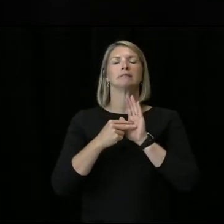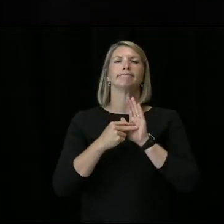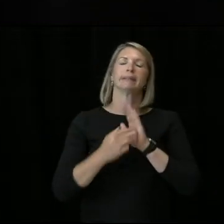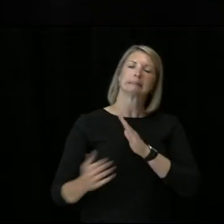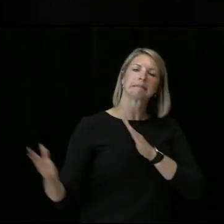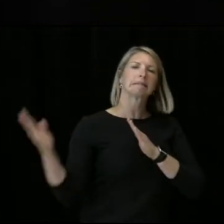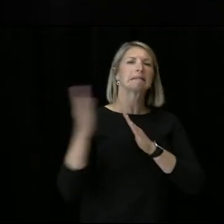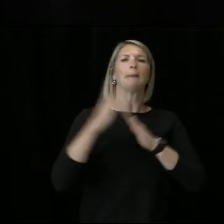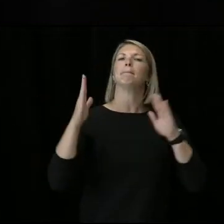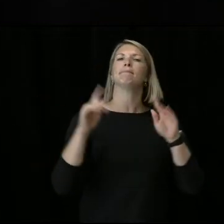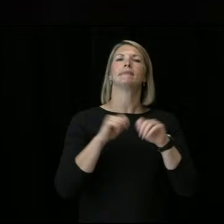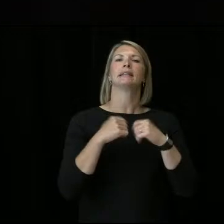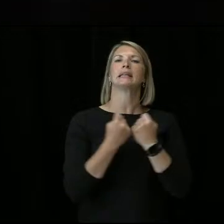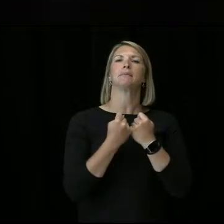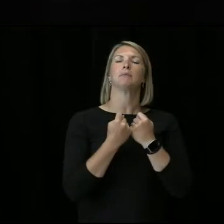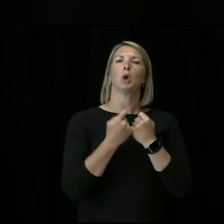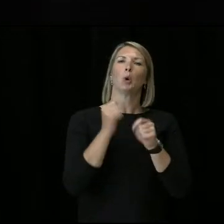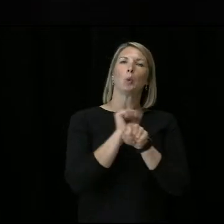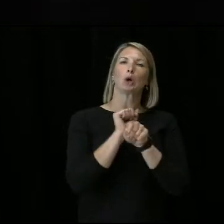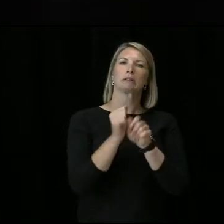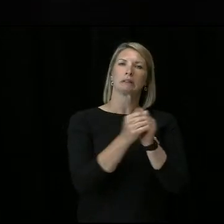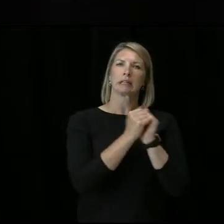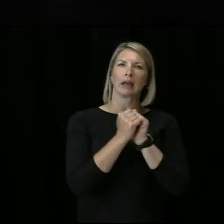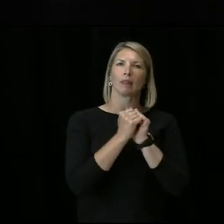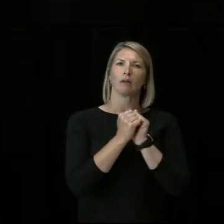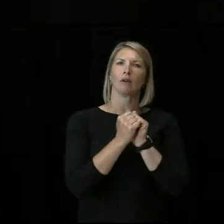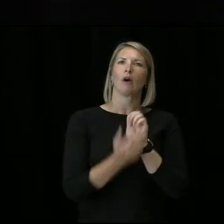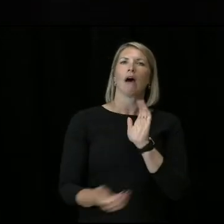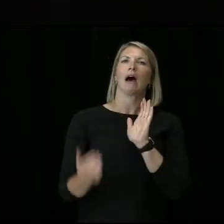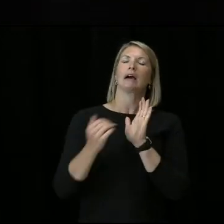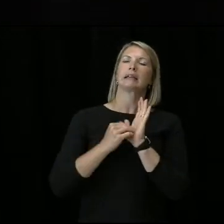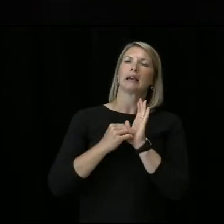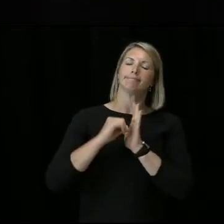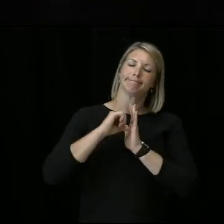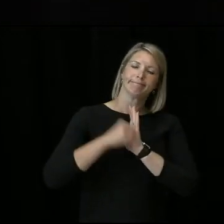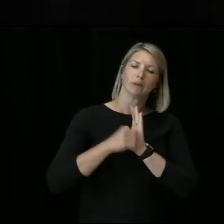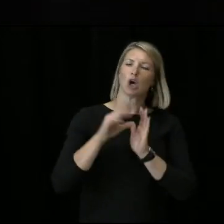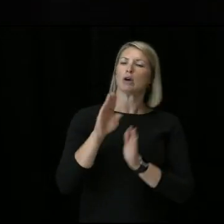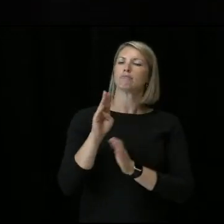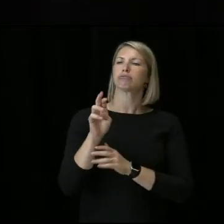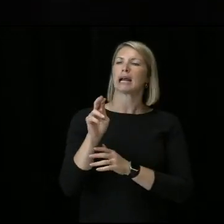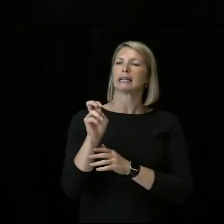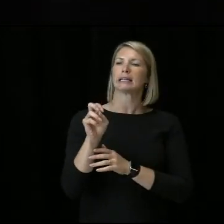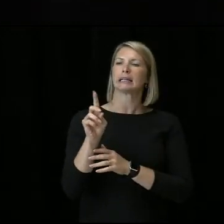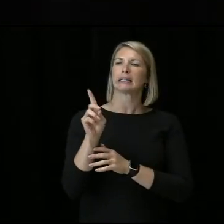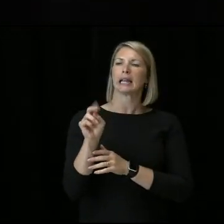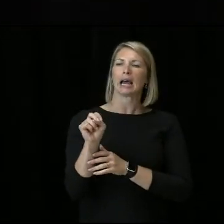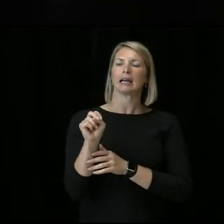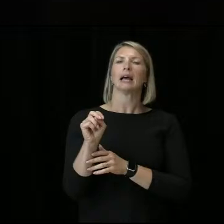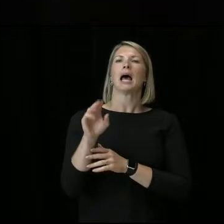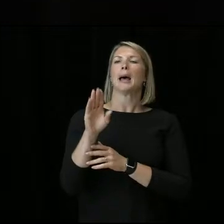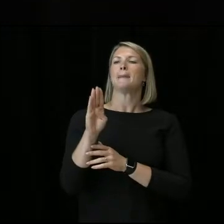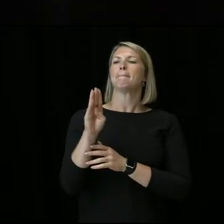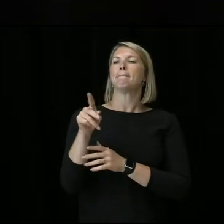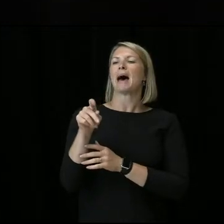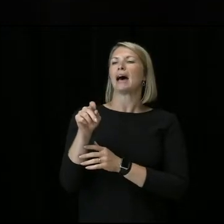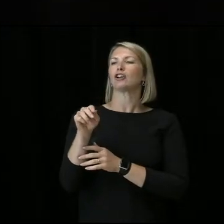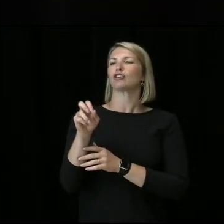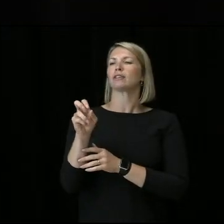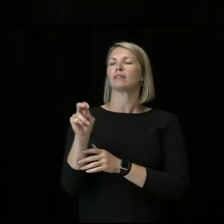did. And I can't thank Brendan Paddock enough for leading that negotiating team. Thank you, Mr. Paddock and the team behind